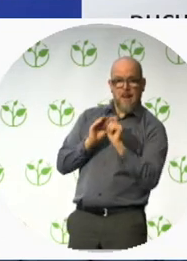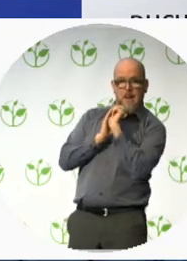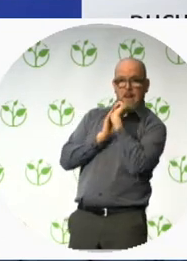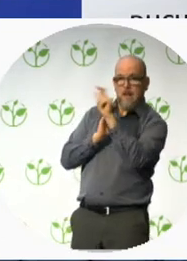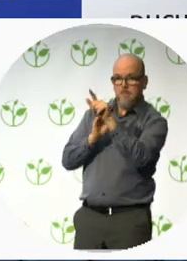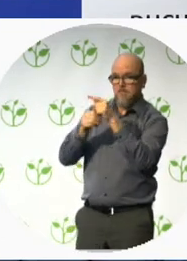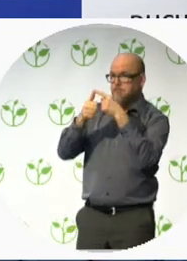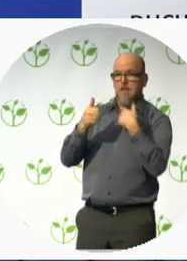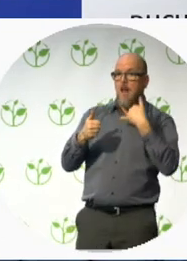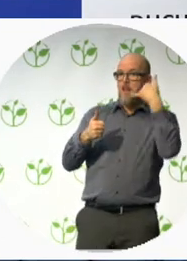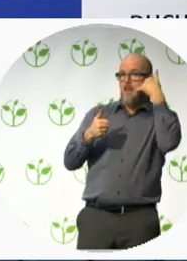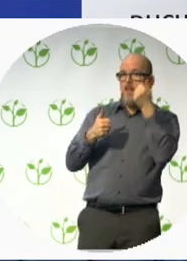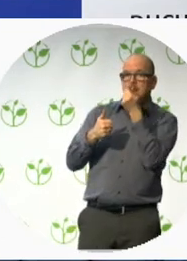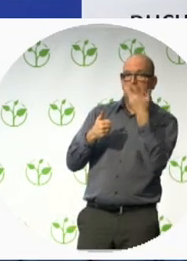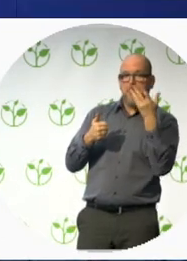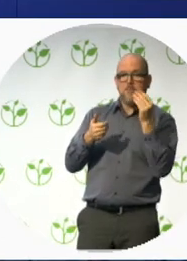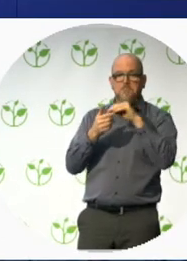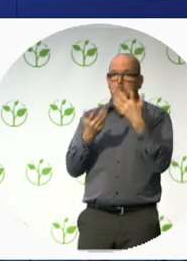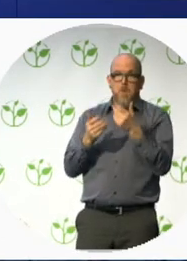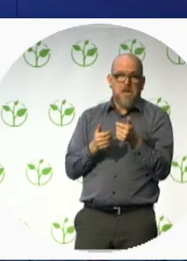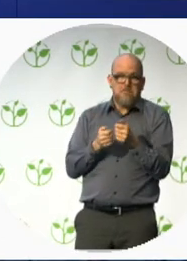or also short message service.